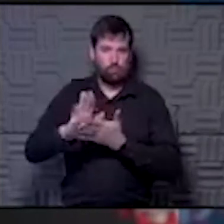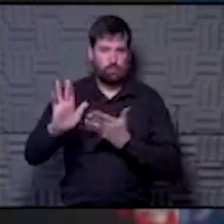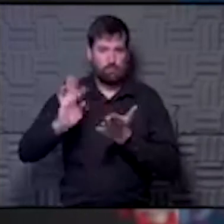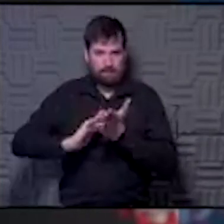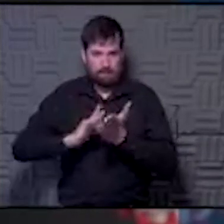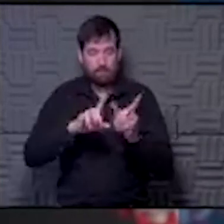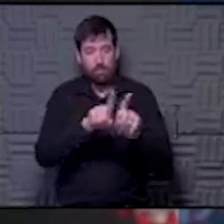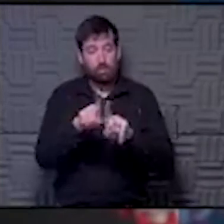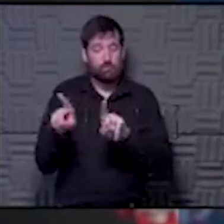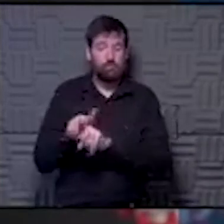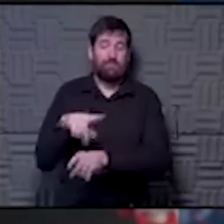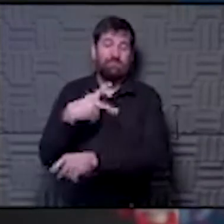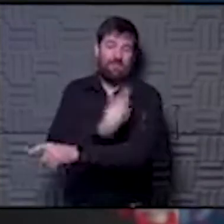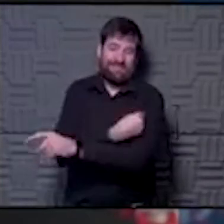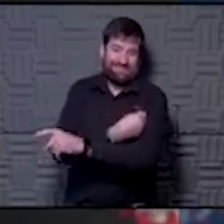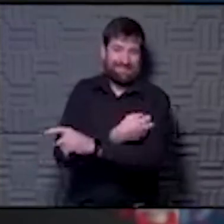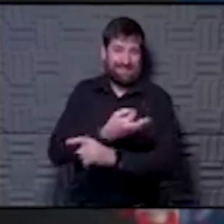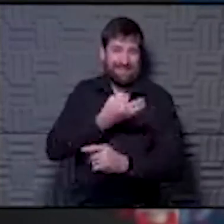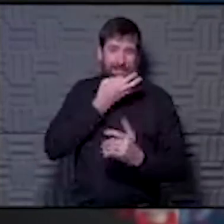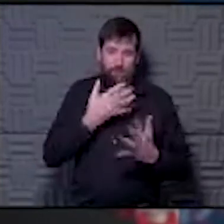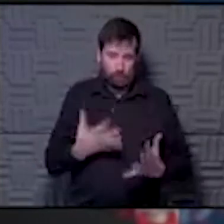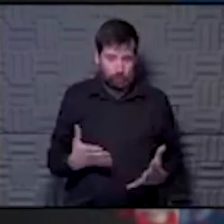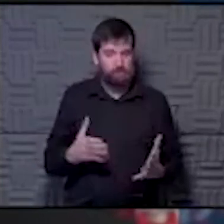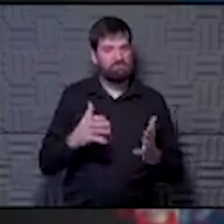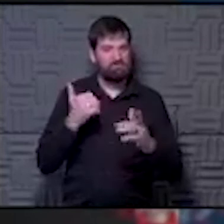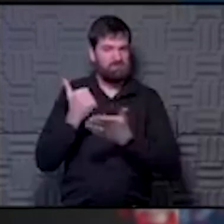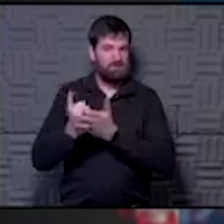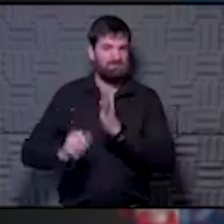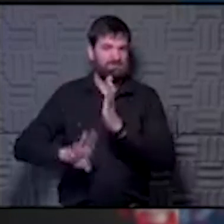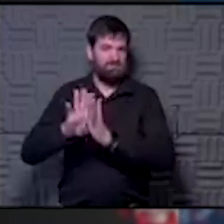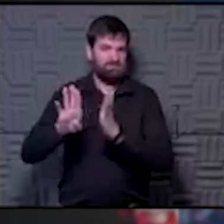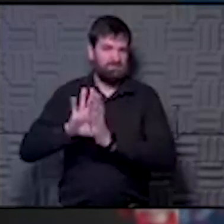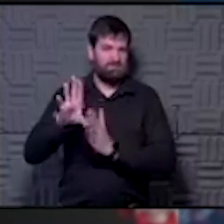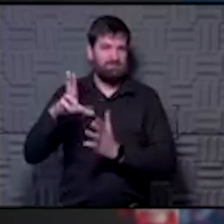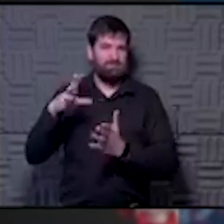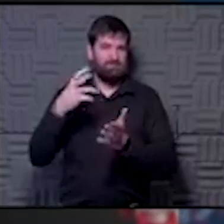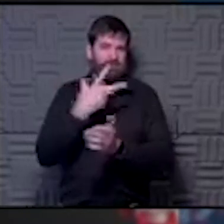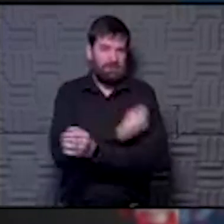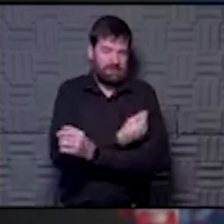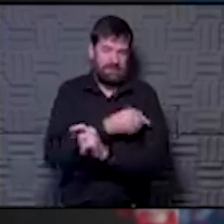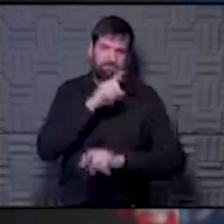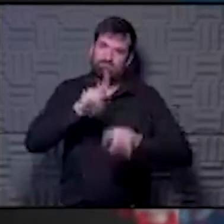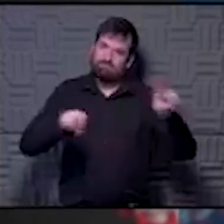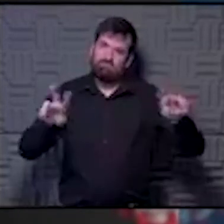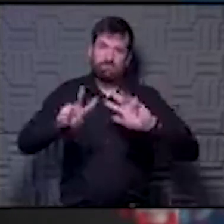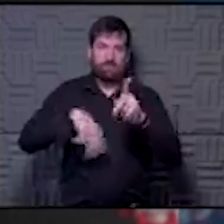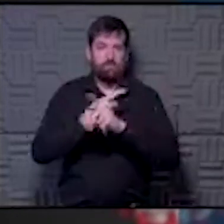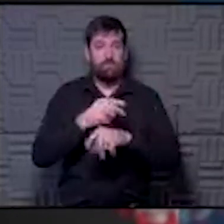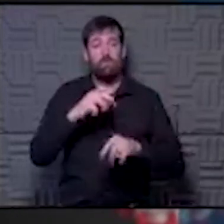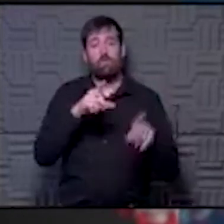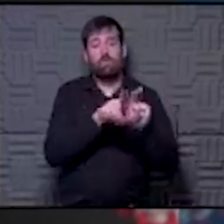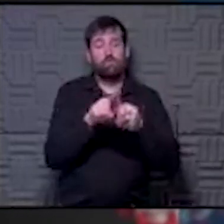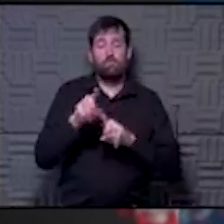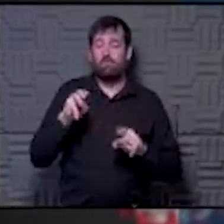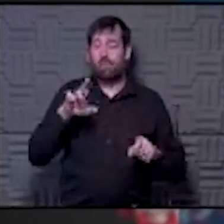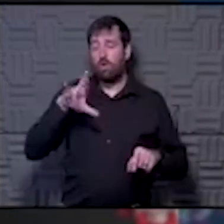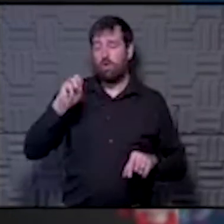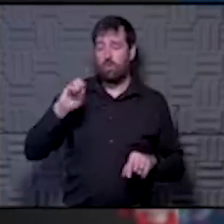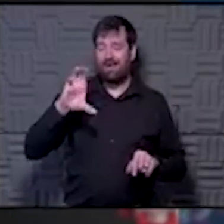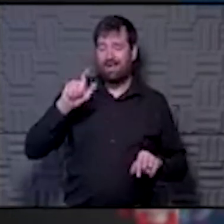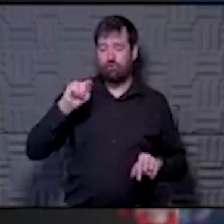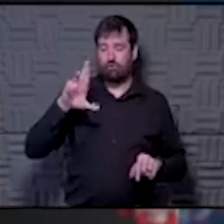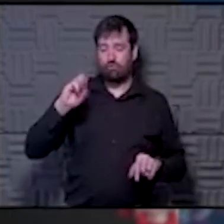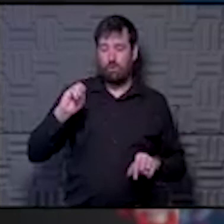She is also a vaccine expert, has helped develop vaccines of many different types. She's coming with Mario Castro, the Vice Chair for